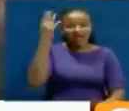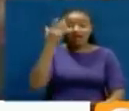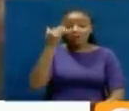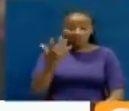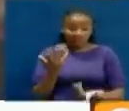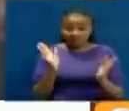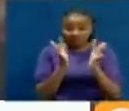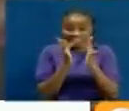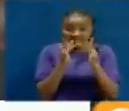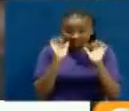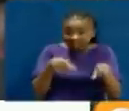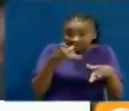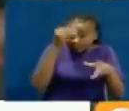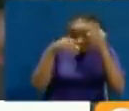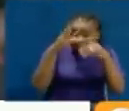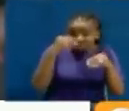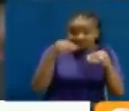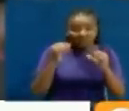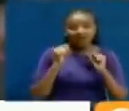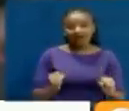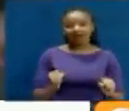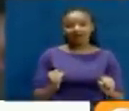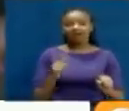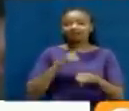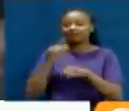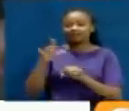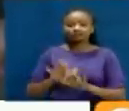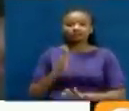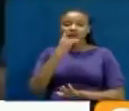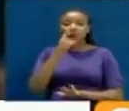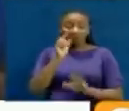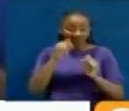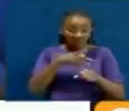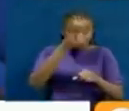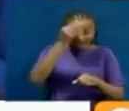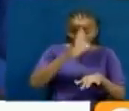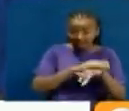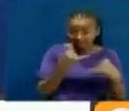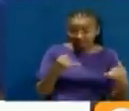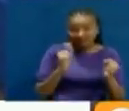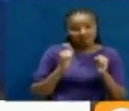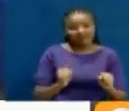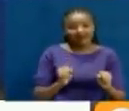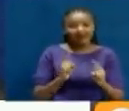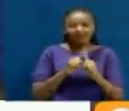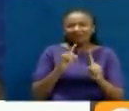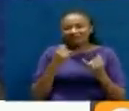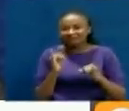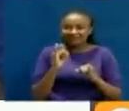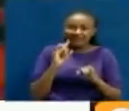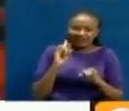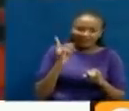to online learning proved difficult for the time that he spent at home. Lakini nilijaribu siku ya